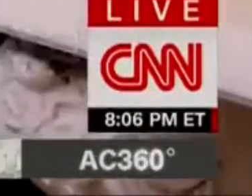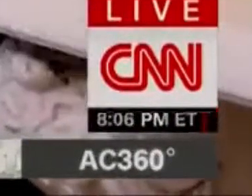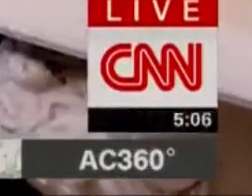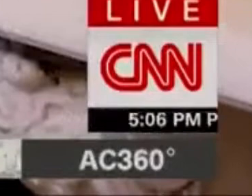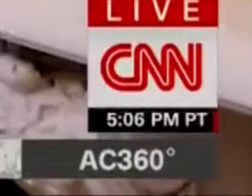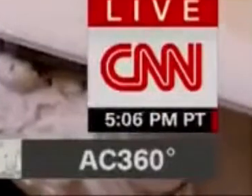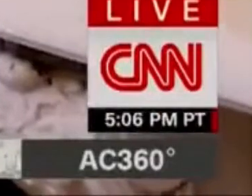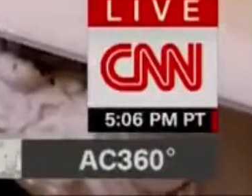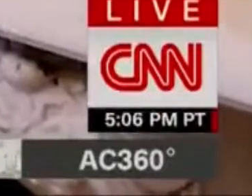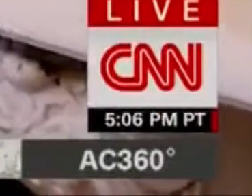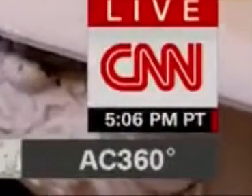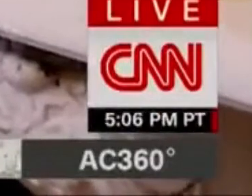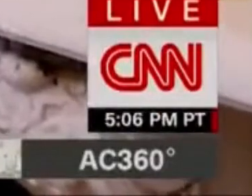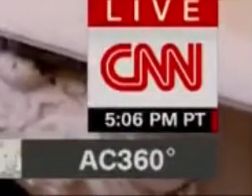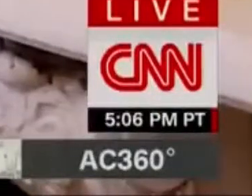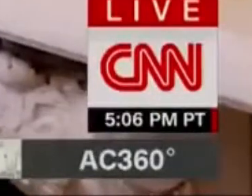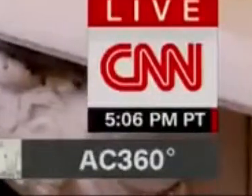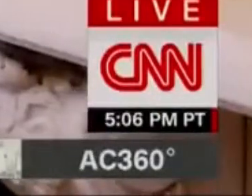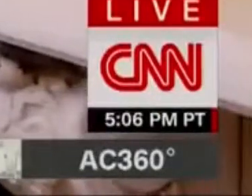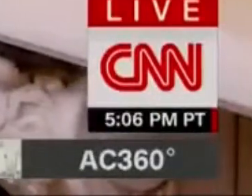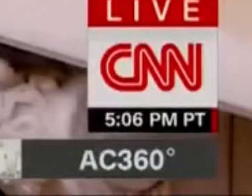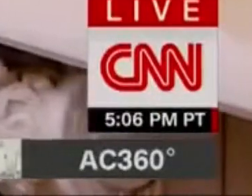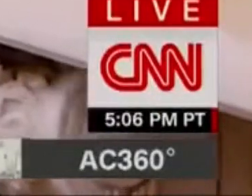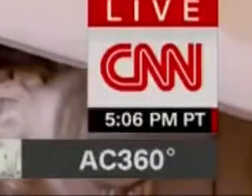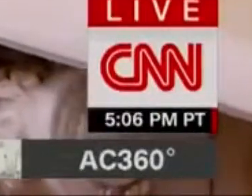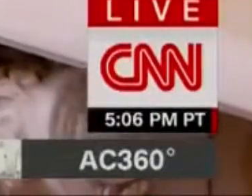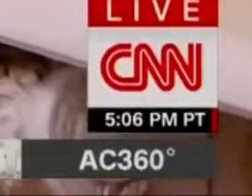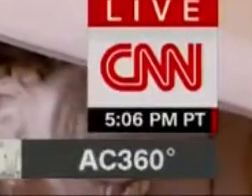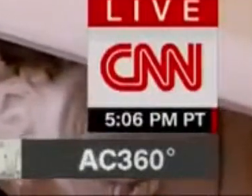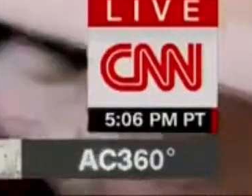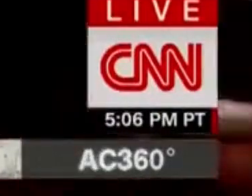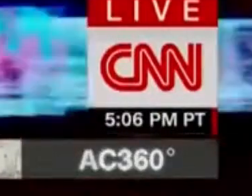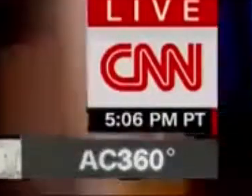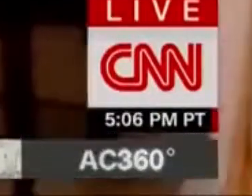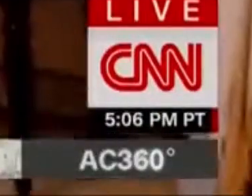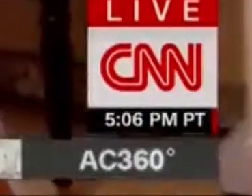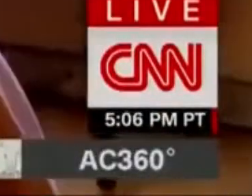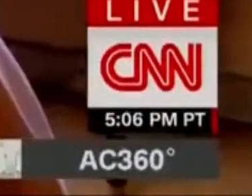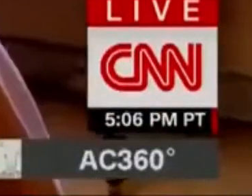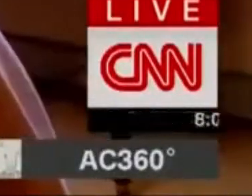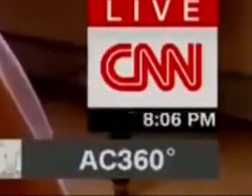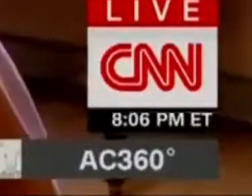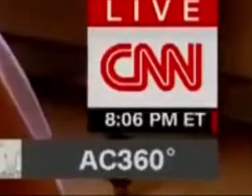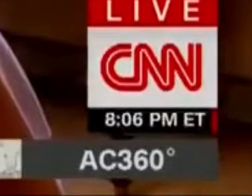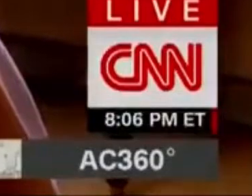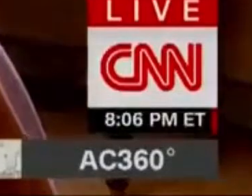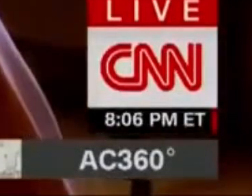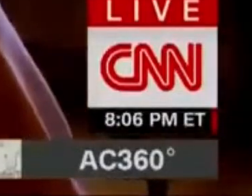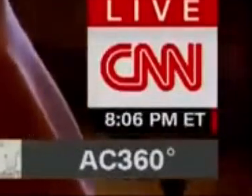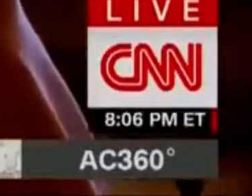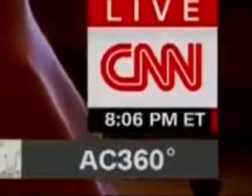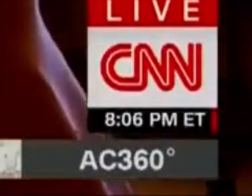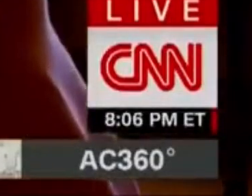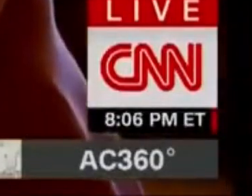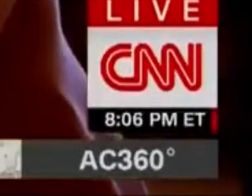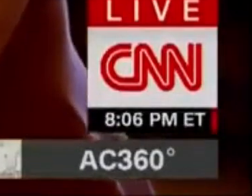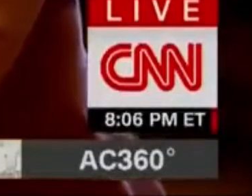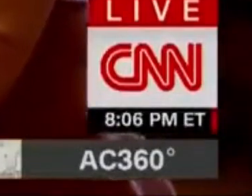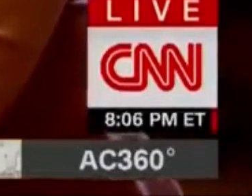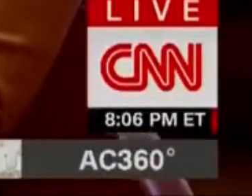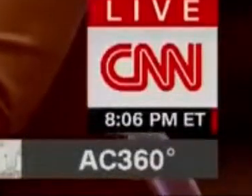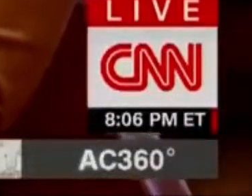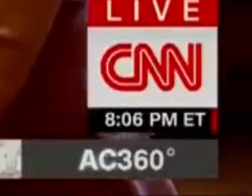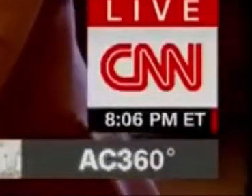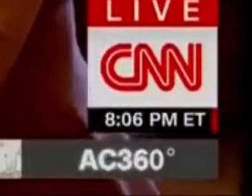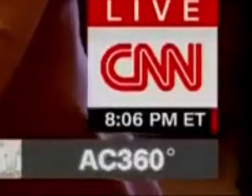protect him here. So at the moment, he is not coming, but that could change. I would come, I'm going to punch him out. This is oh, my wow, mom. I